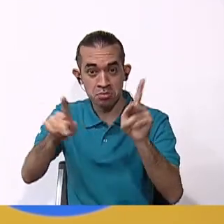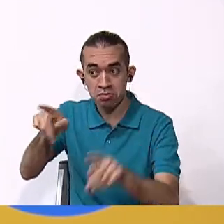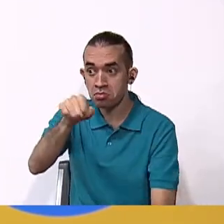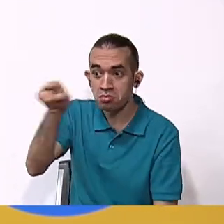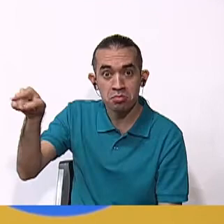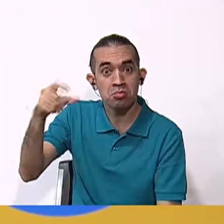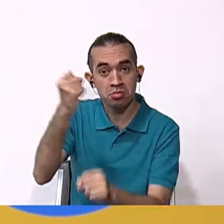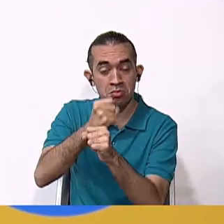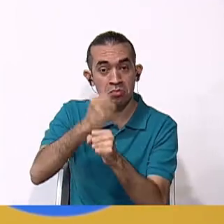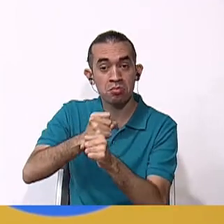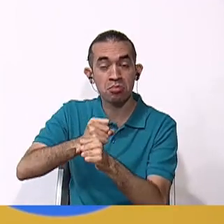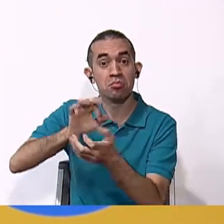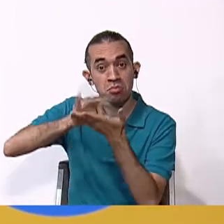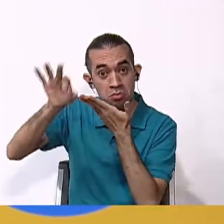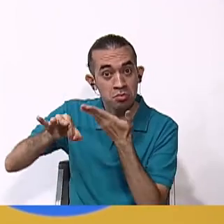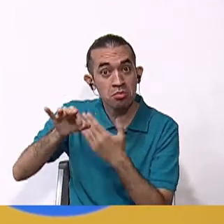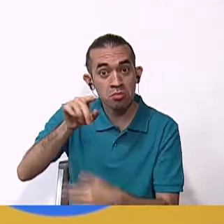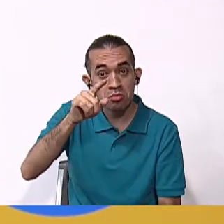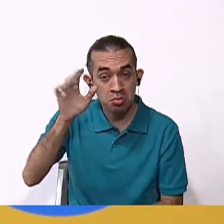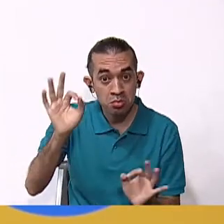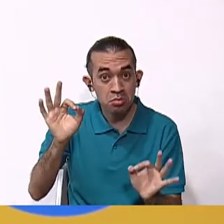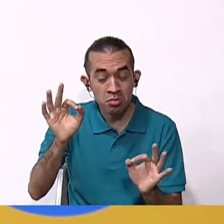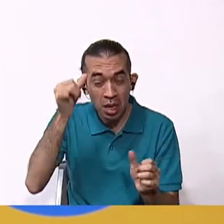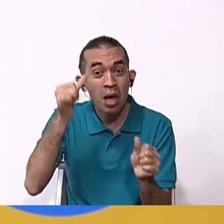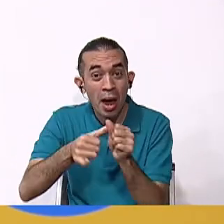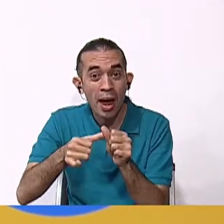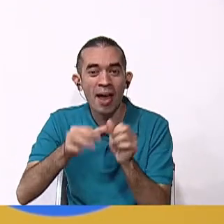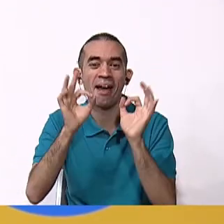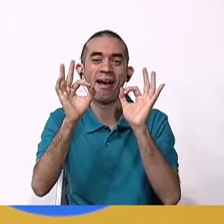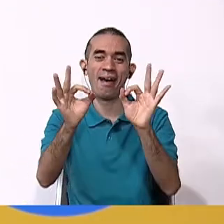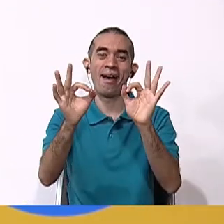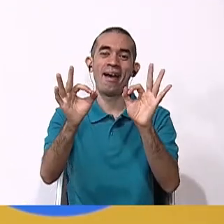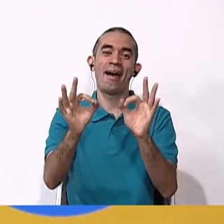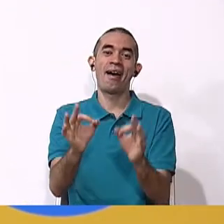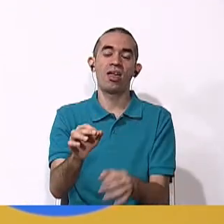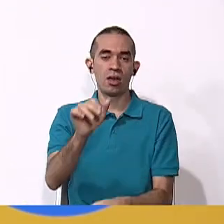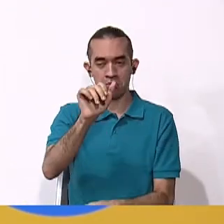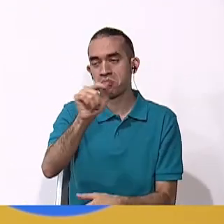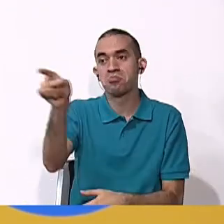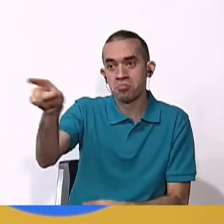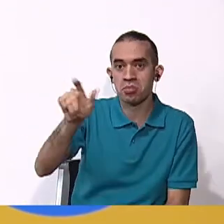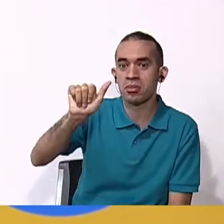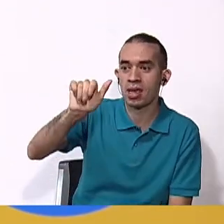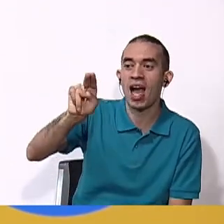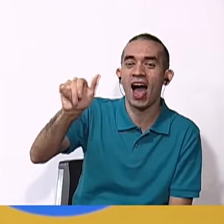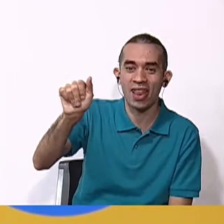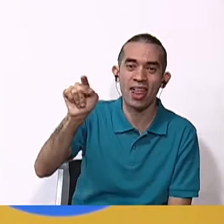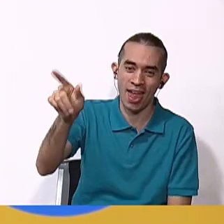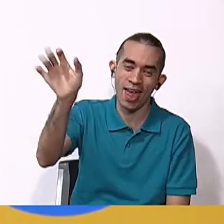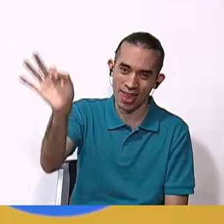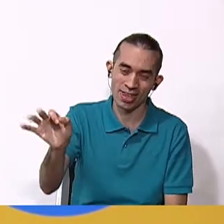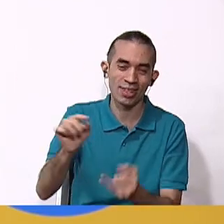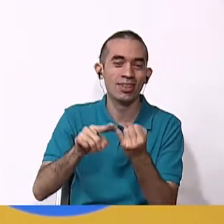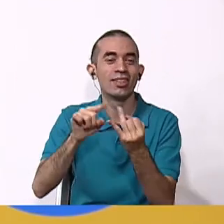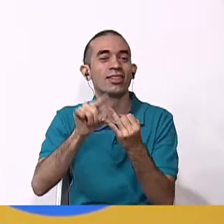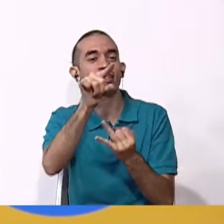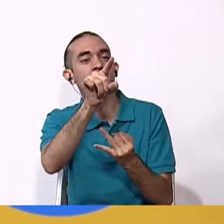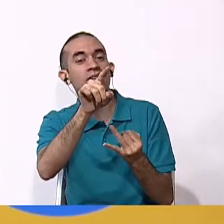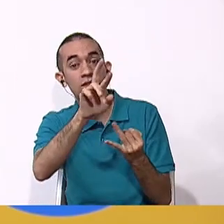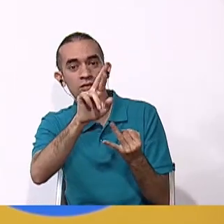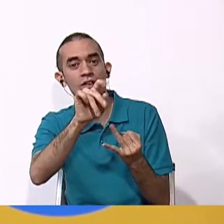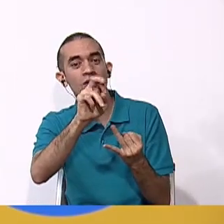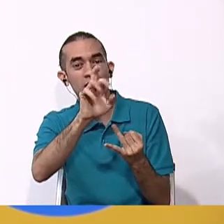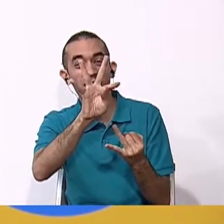school? Yes. Oh, yes. Ana? Yes. Roberto?